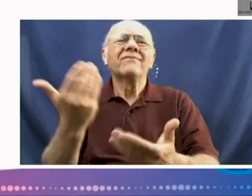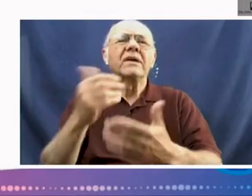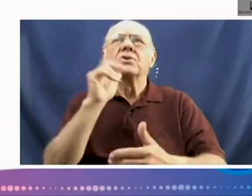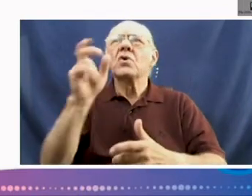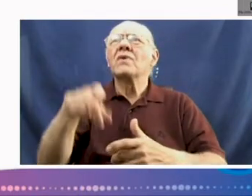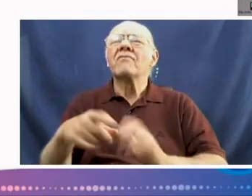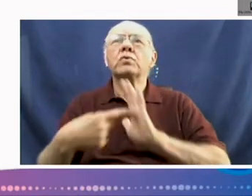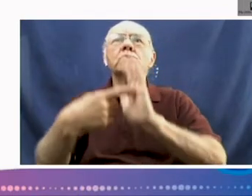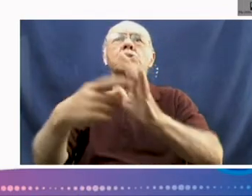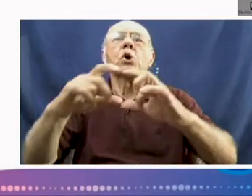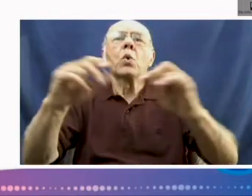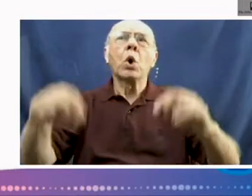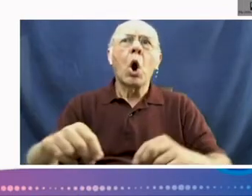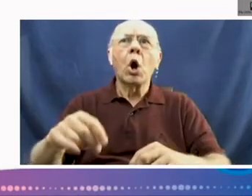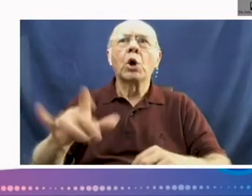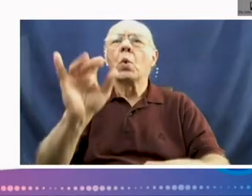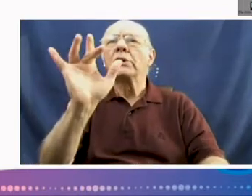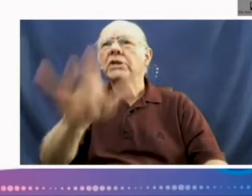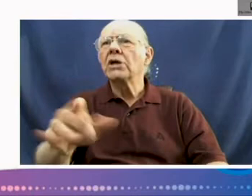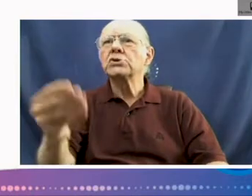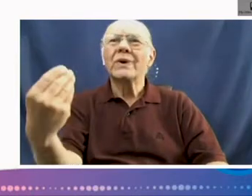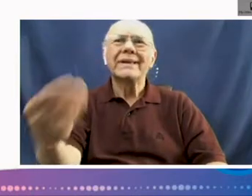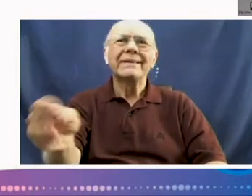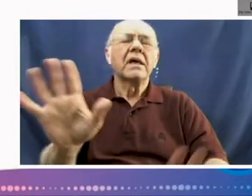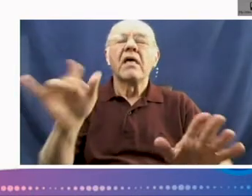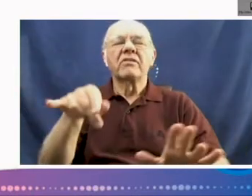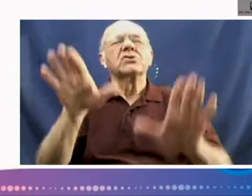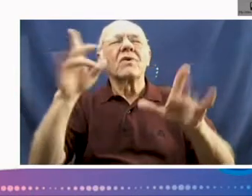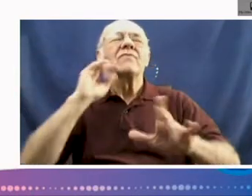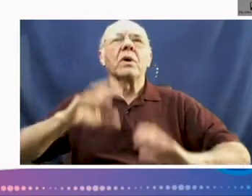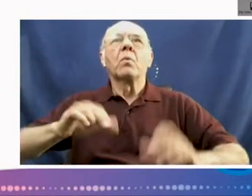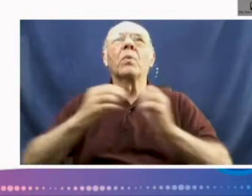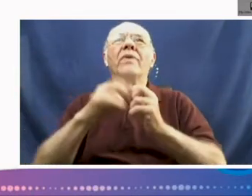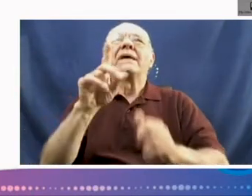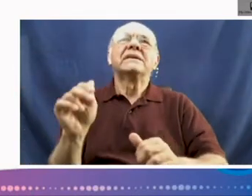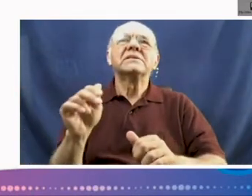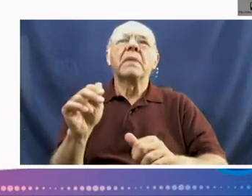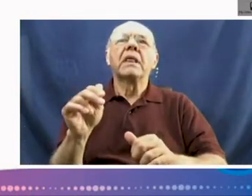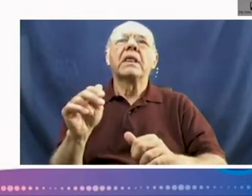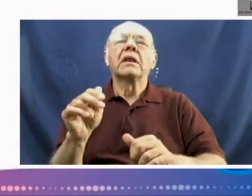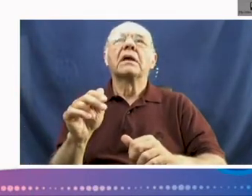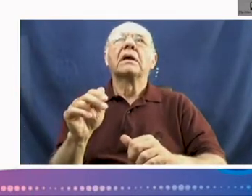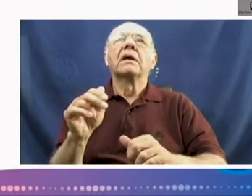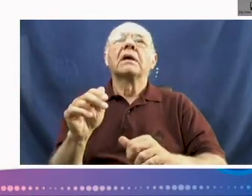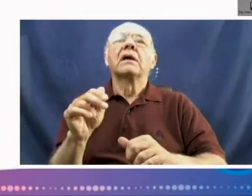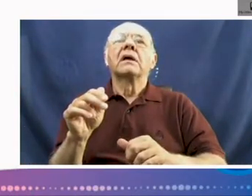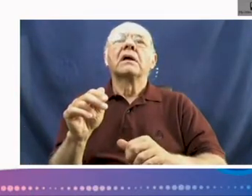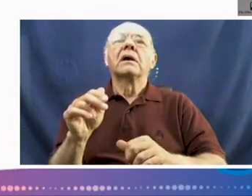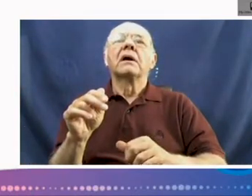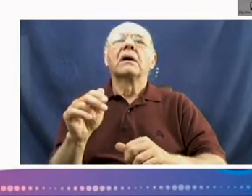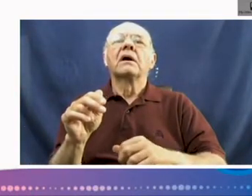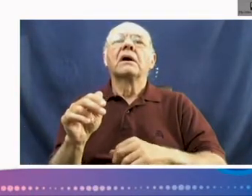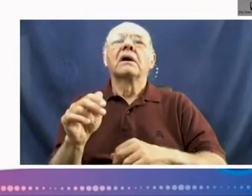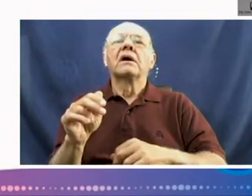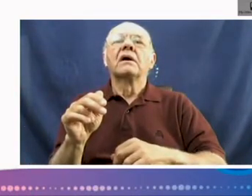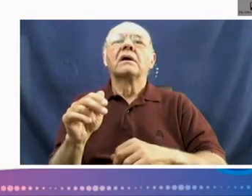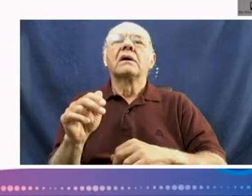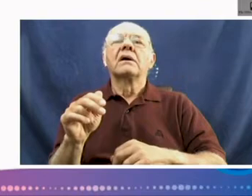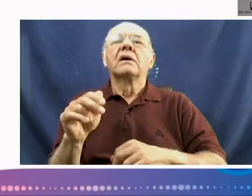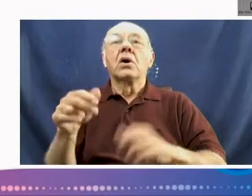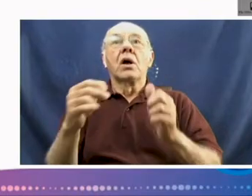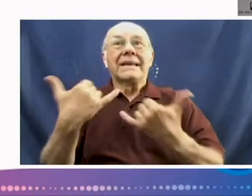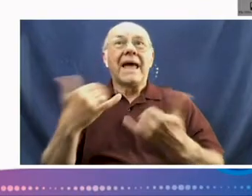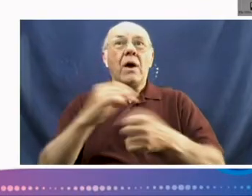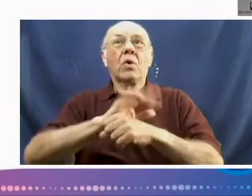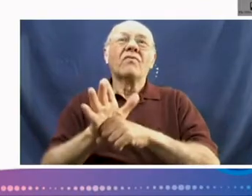or tap anything. It's great for customers with disability that limits them from handling cash. With COVID, contactless payment